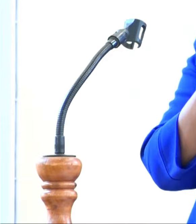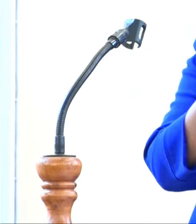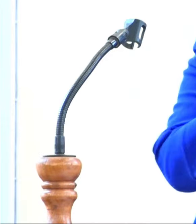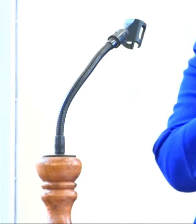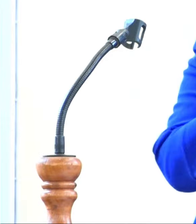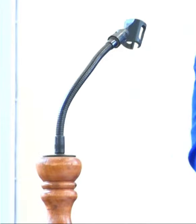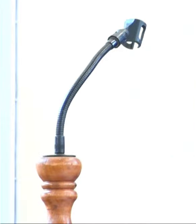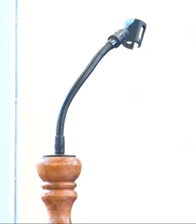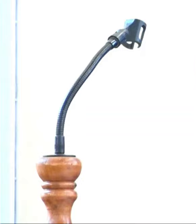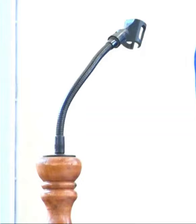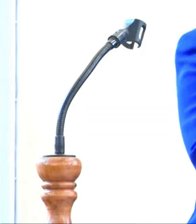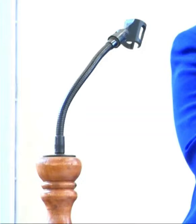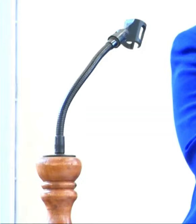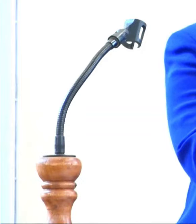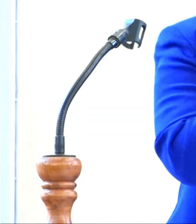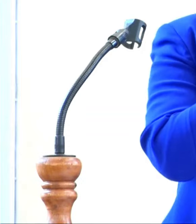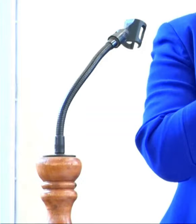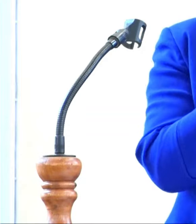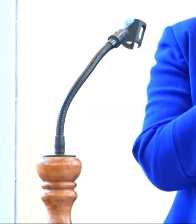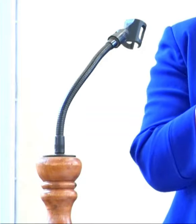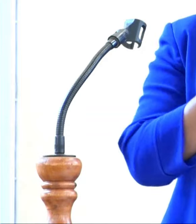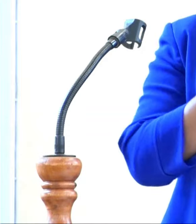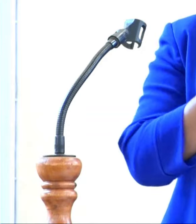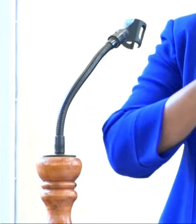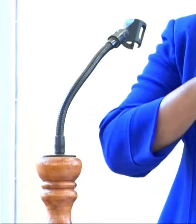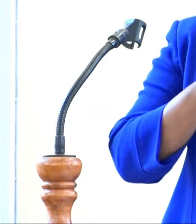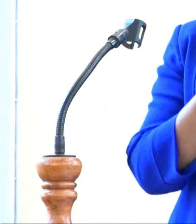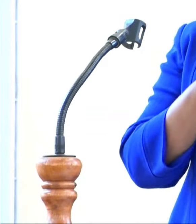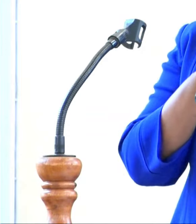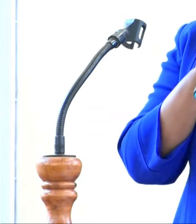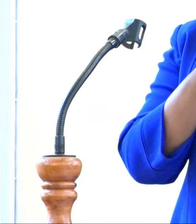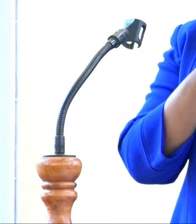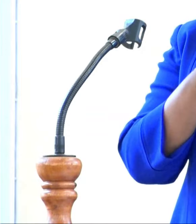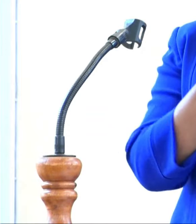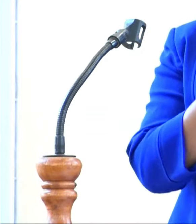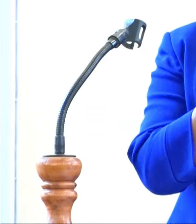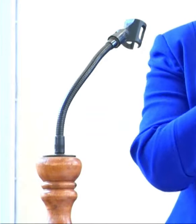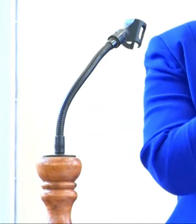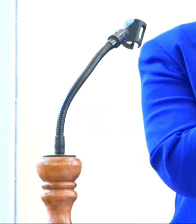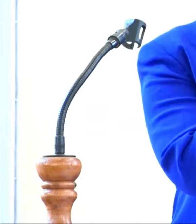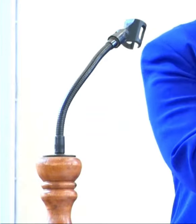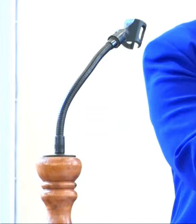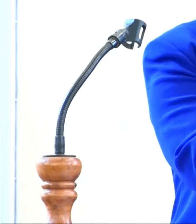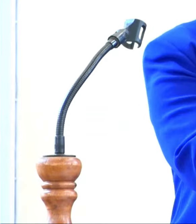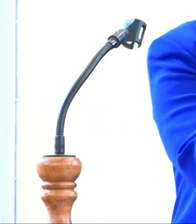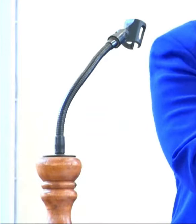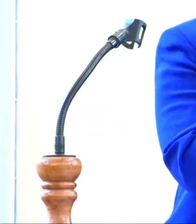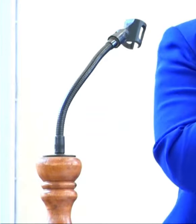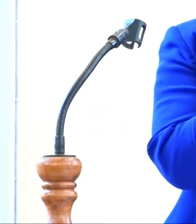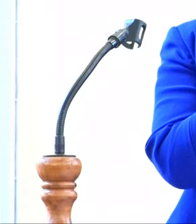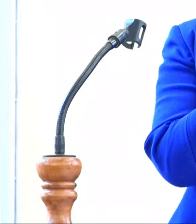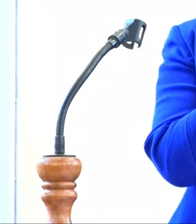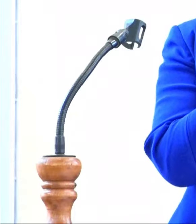that are happening in this world. We have tried to open doors for things that are no longer